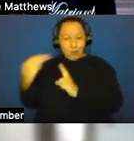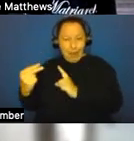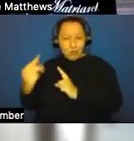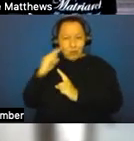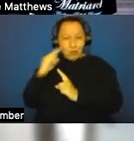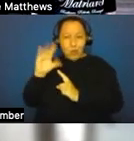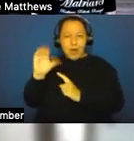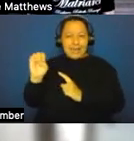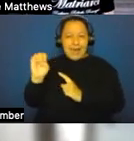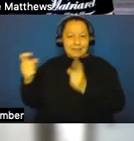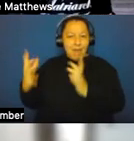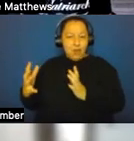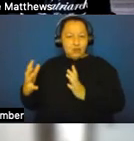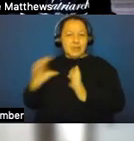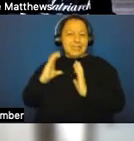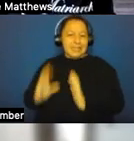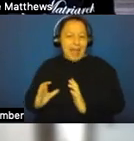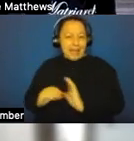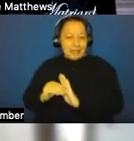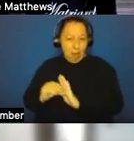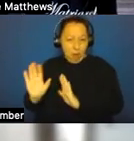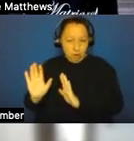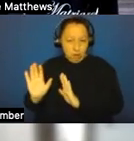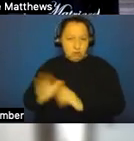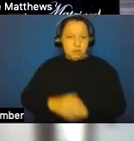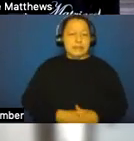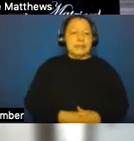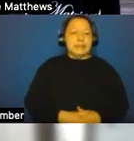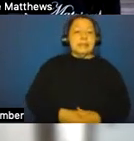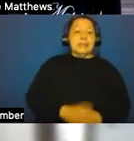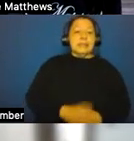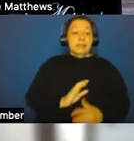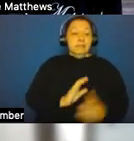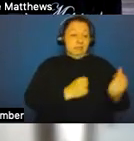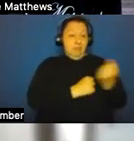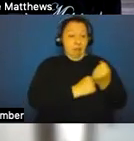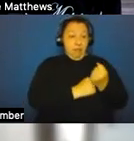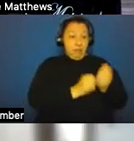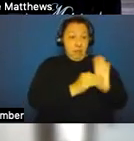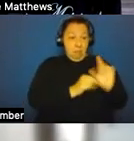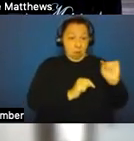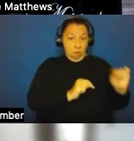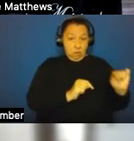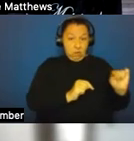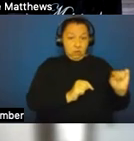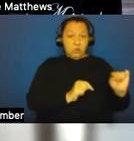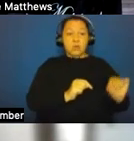client model. Our advocacy model is a victim or survivor